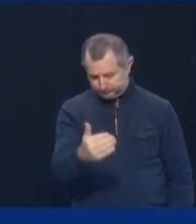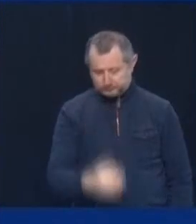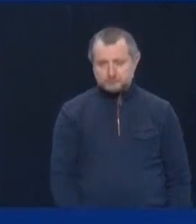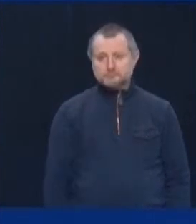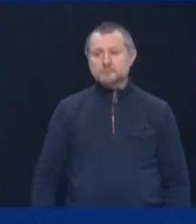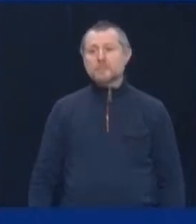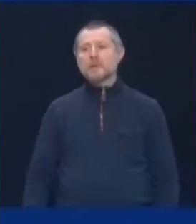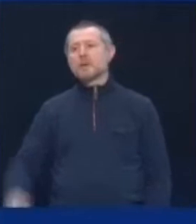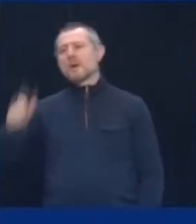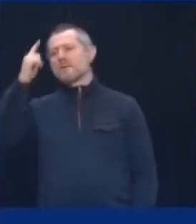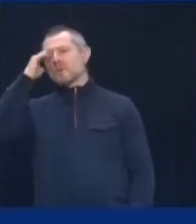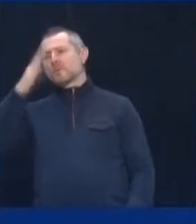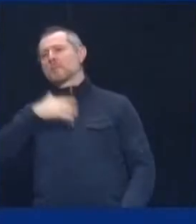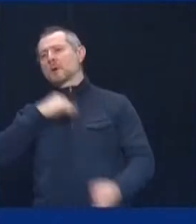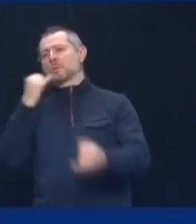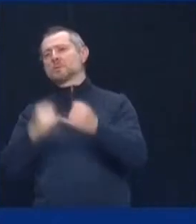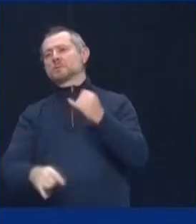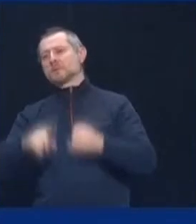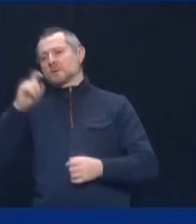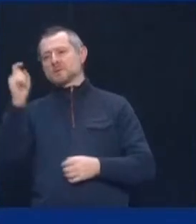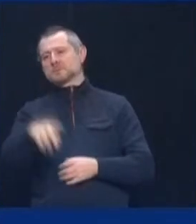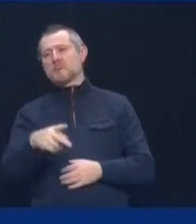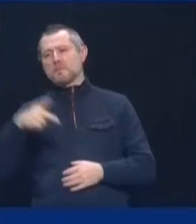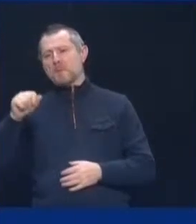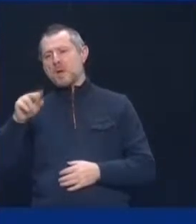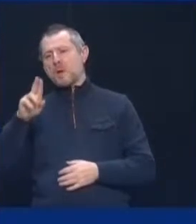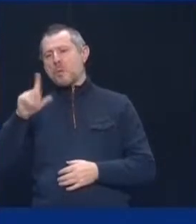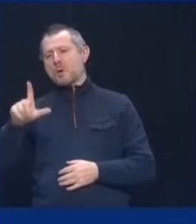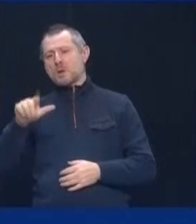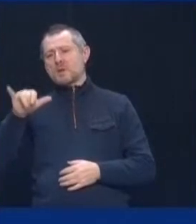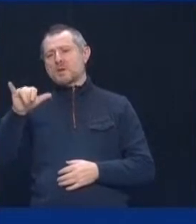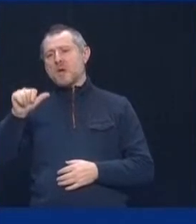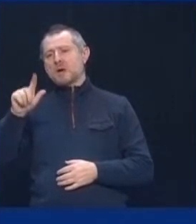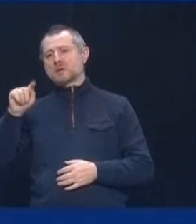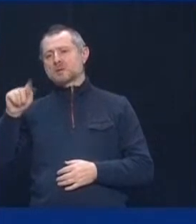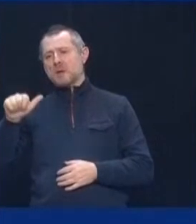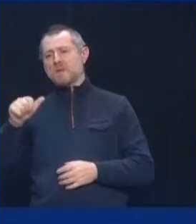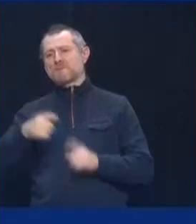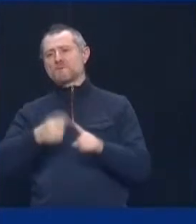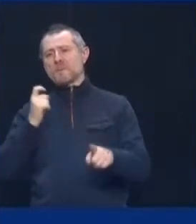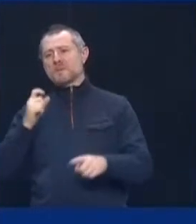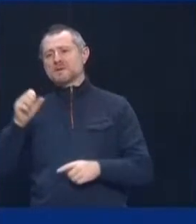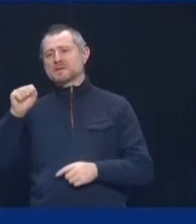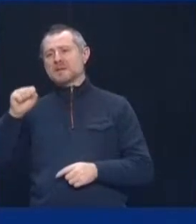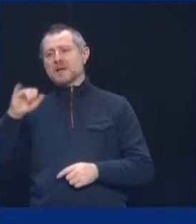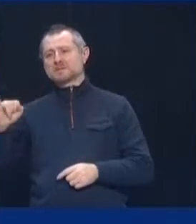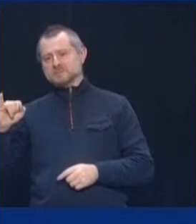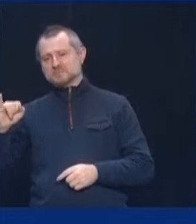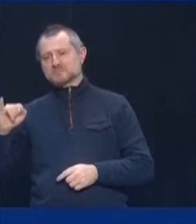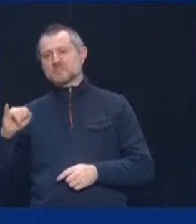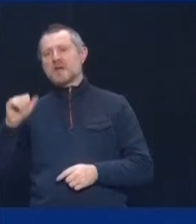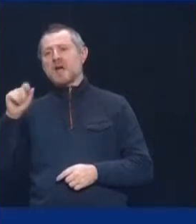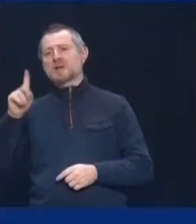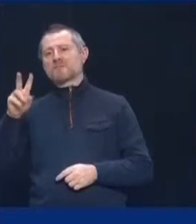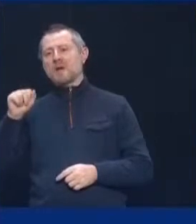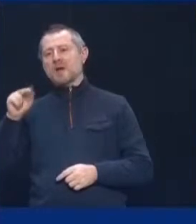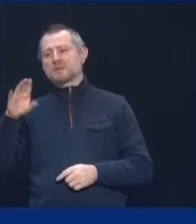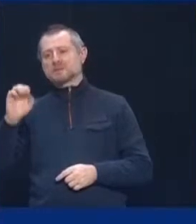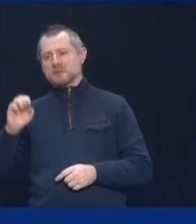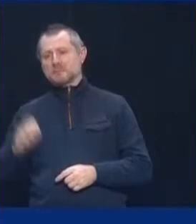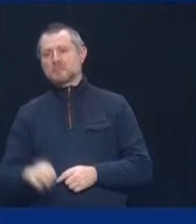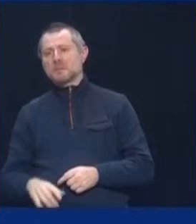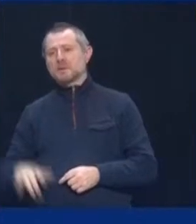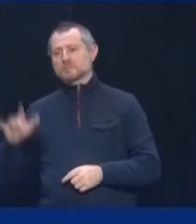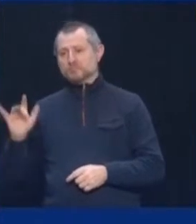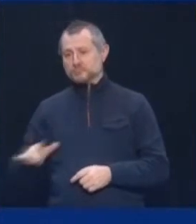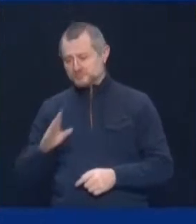Governor, your last question comes from Paul Liotta from the Staten Island Advance. Paul, your line is now open. Please unmute your microphone.